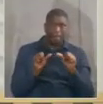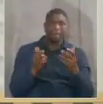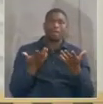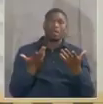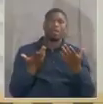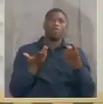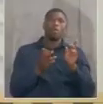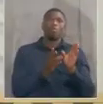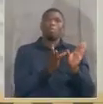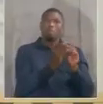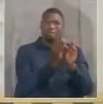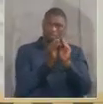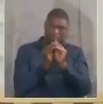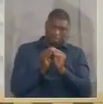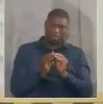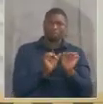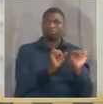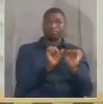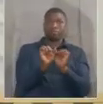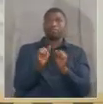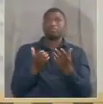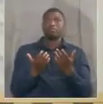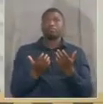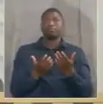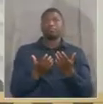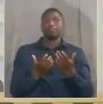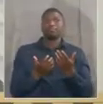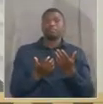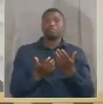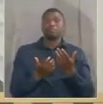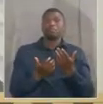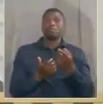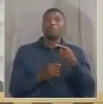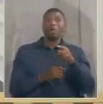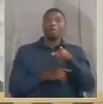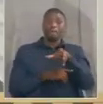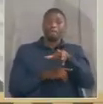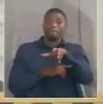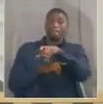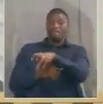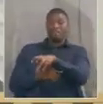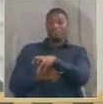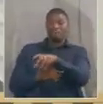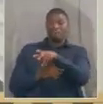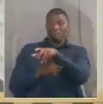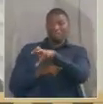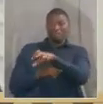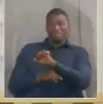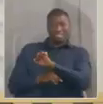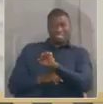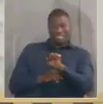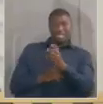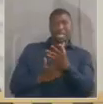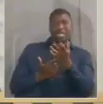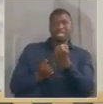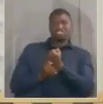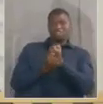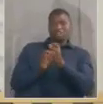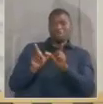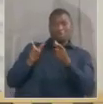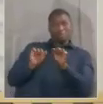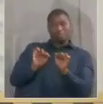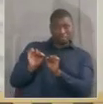to meet or to convene. So at provincial and national steering committee, as